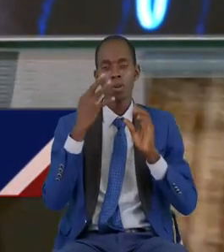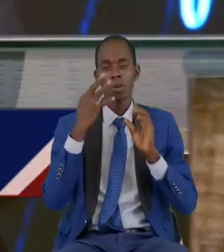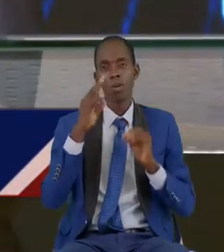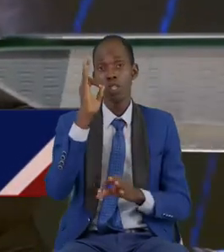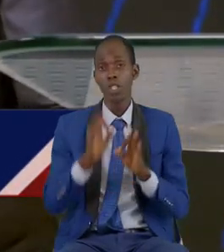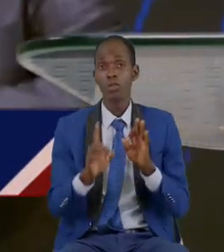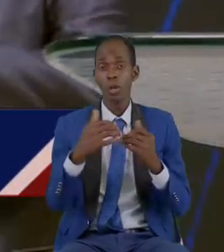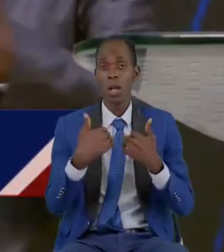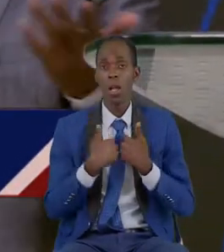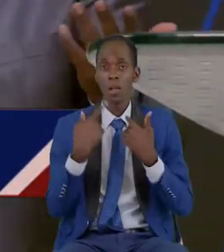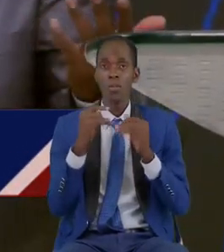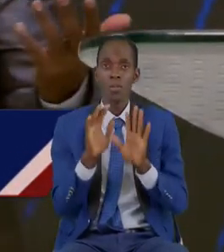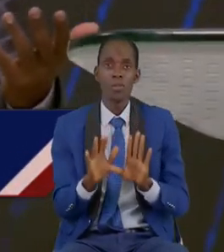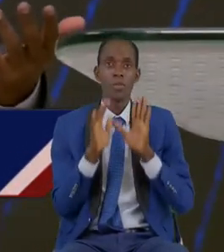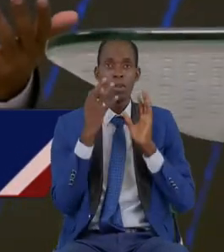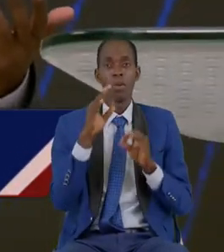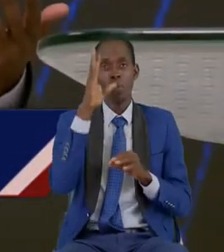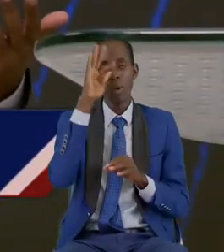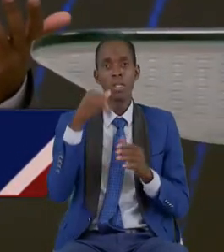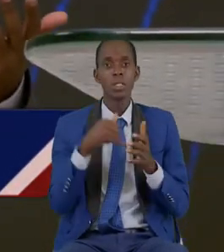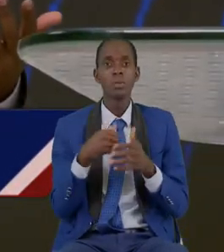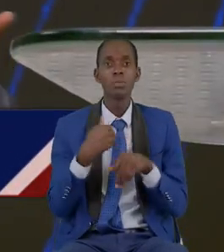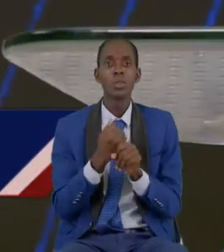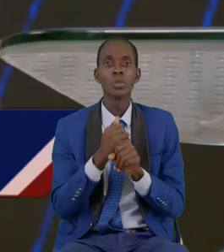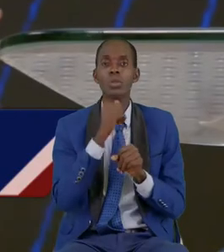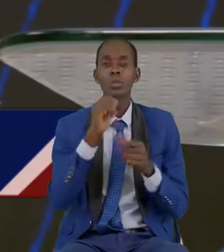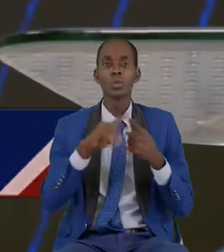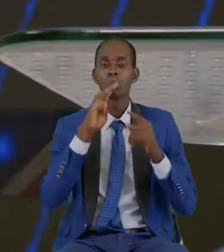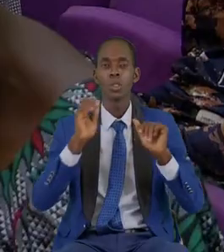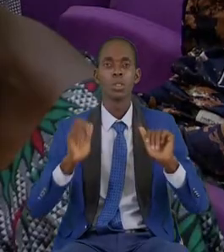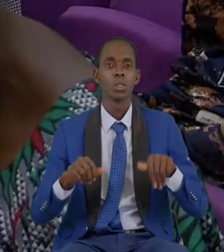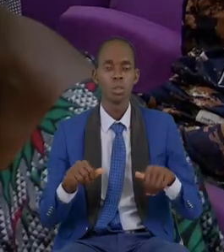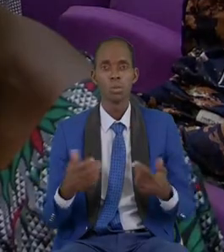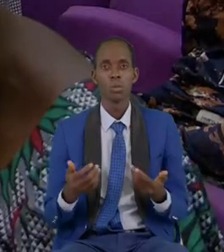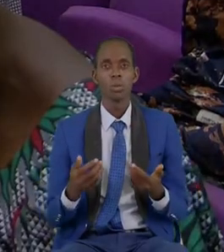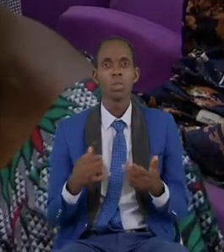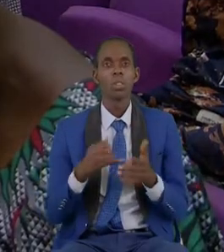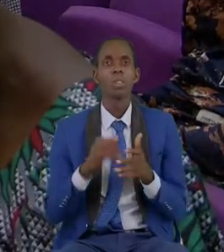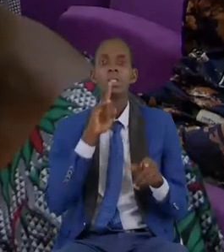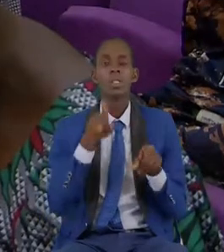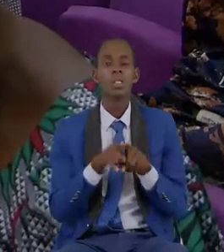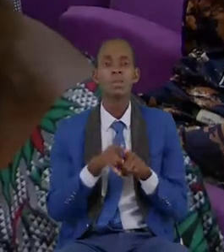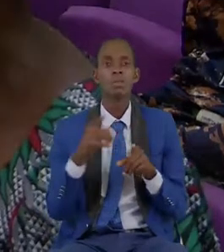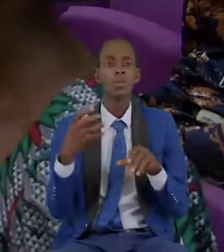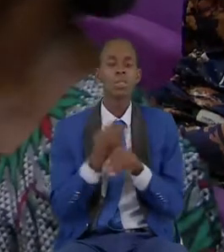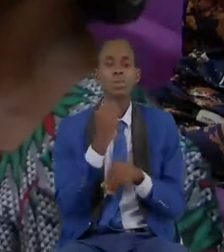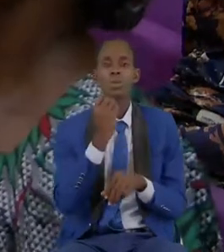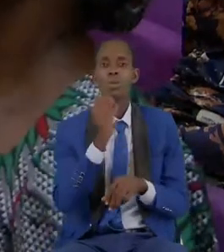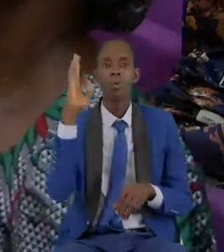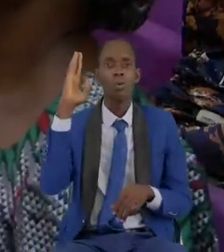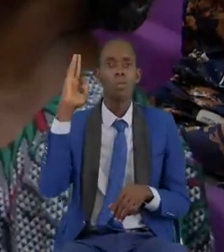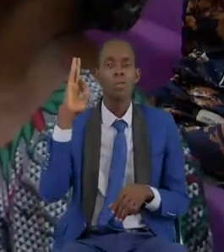man, it disables you. It's like it switches you off. You are plugged to